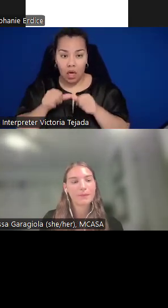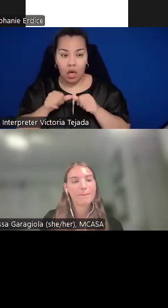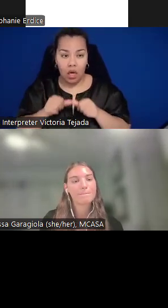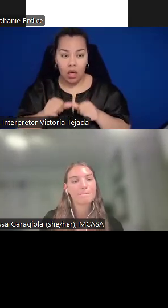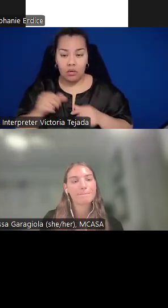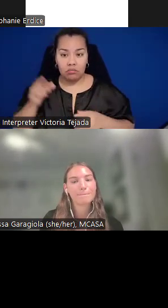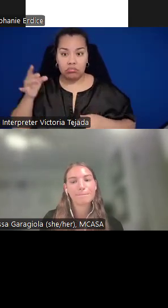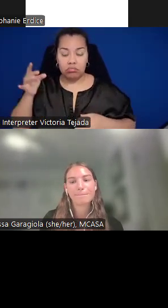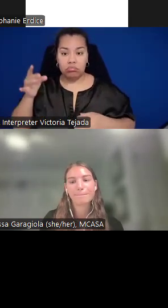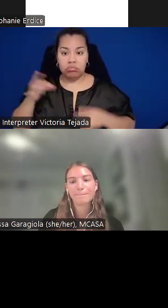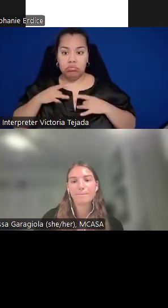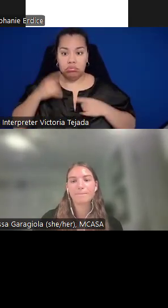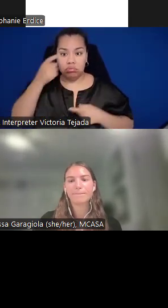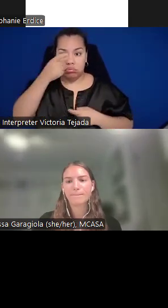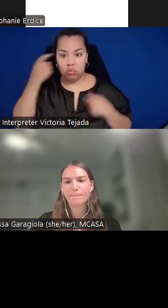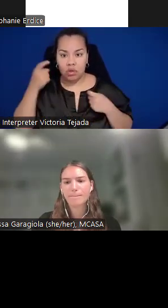Next slide.